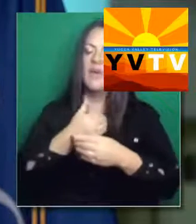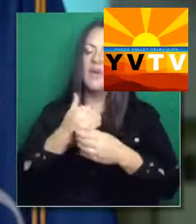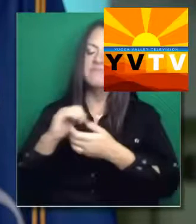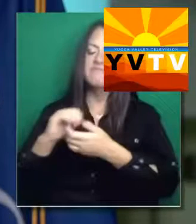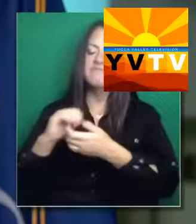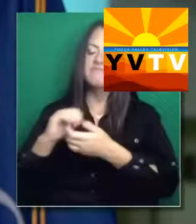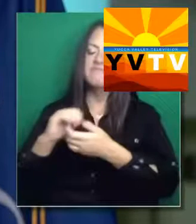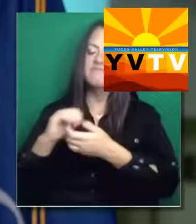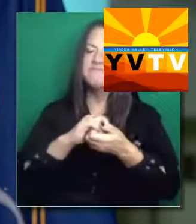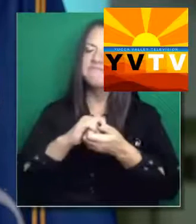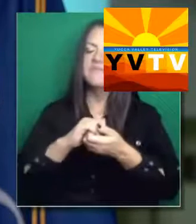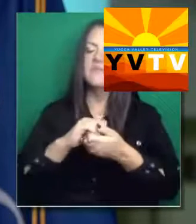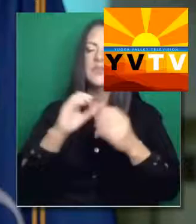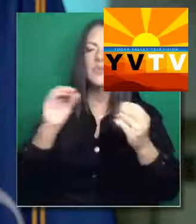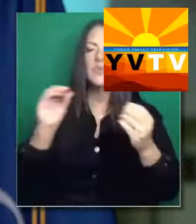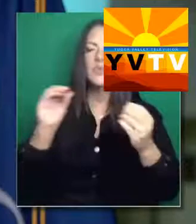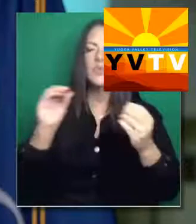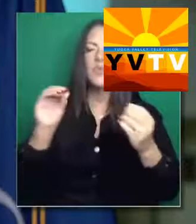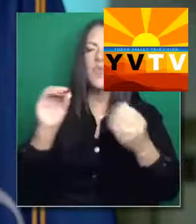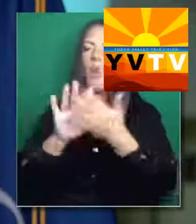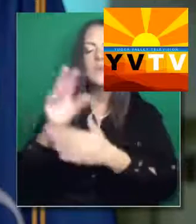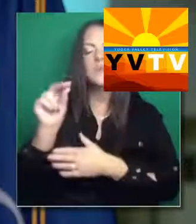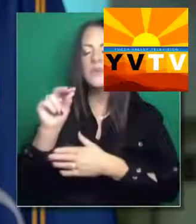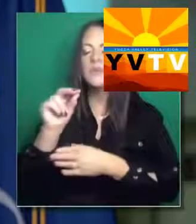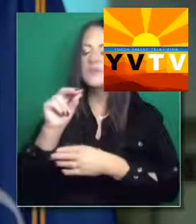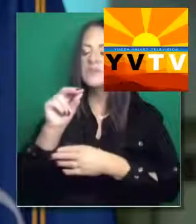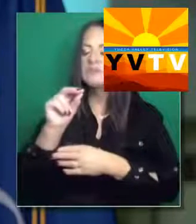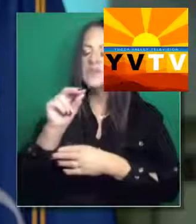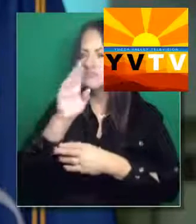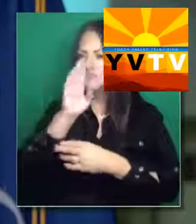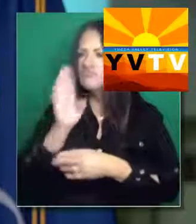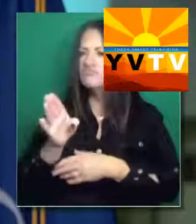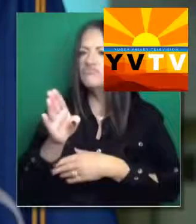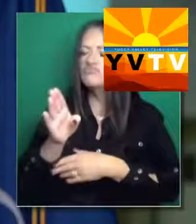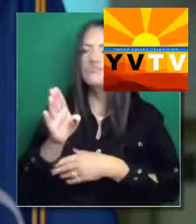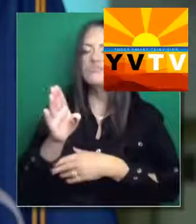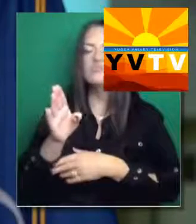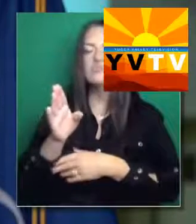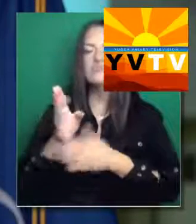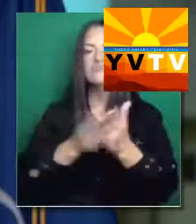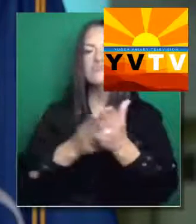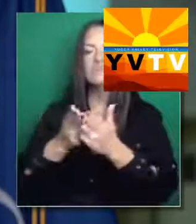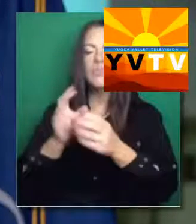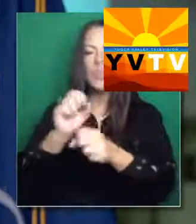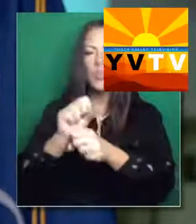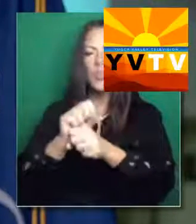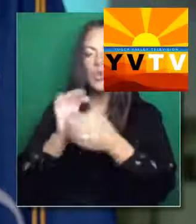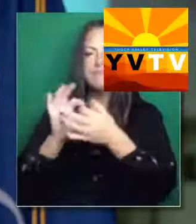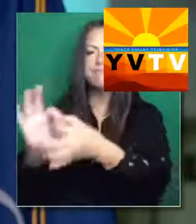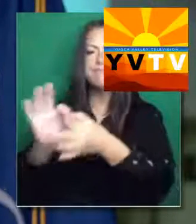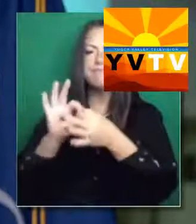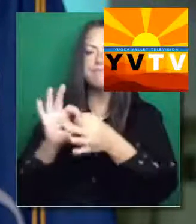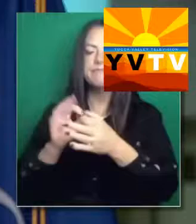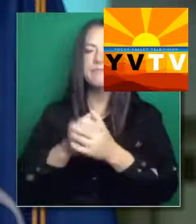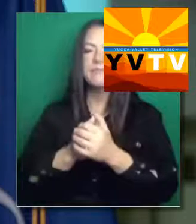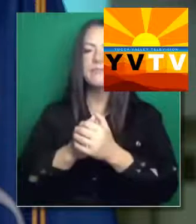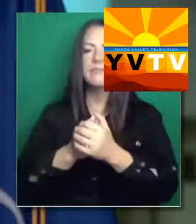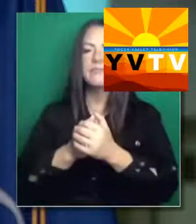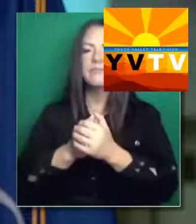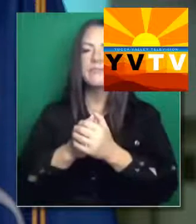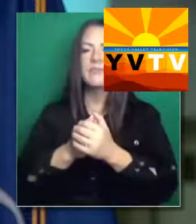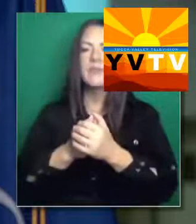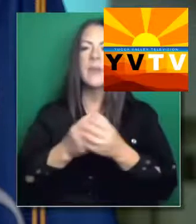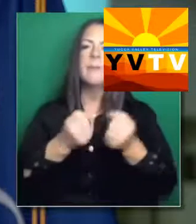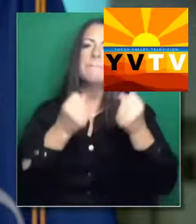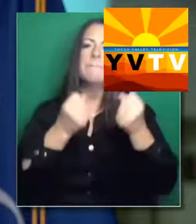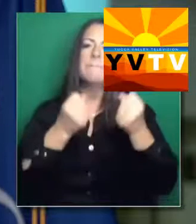ambiguity. And that's also very impactful. But those counties that have moved away from convention centers